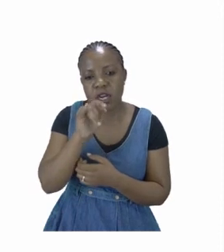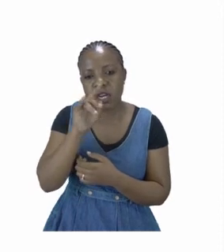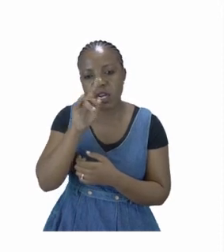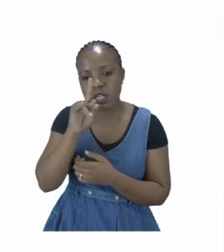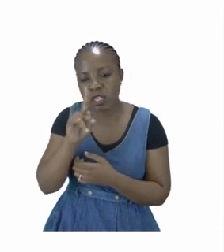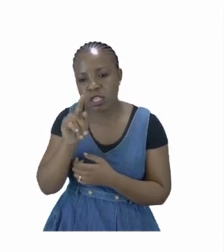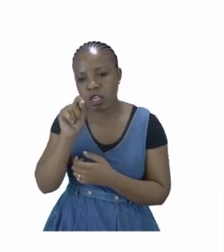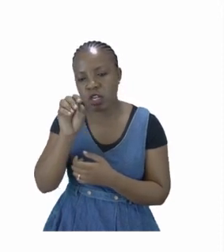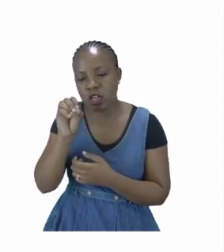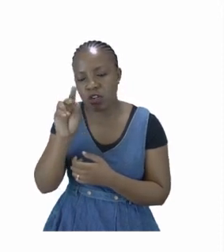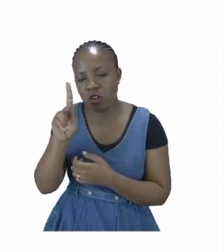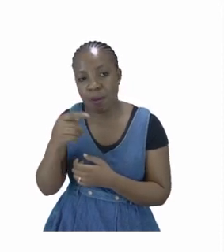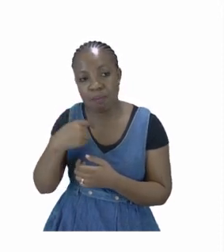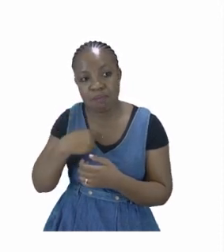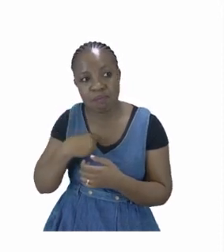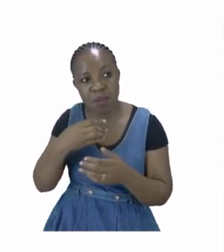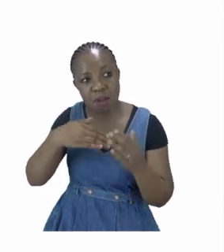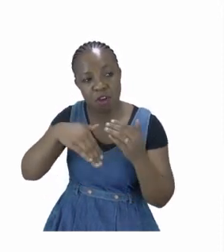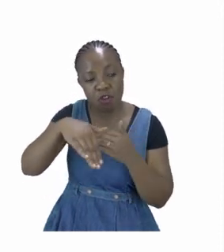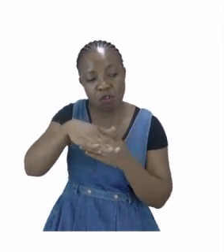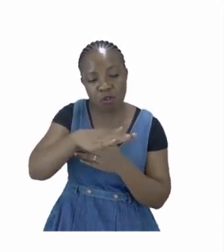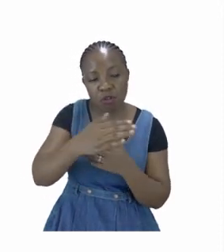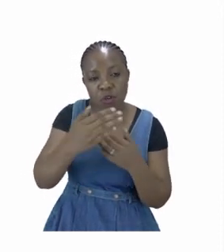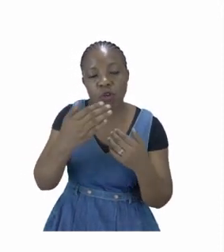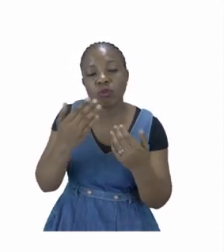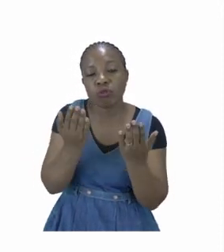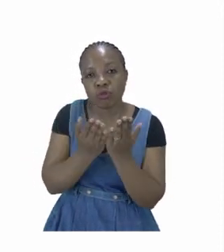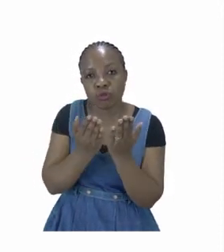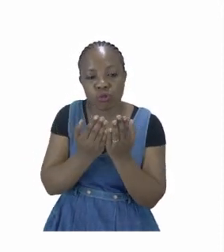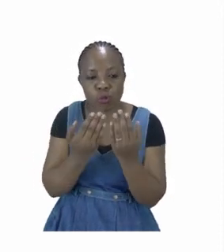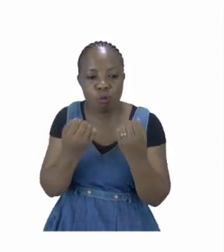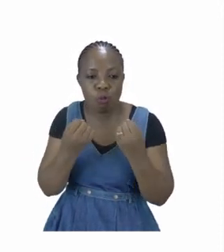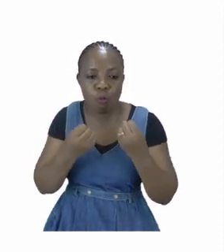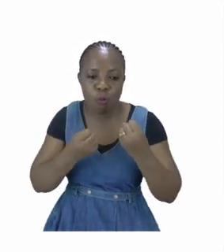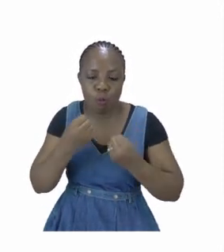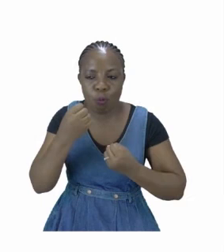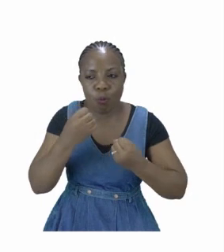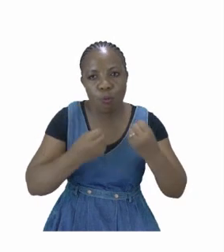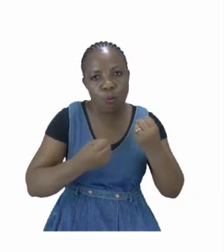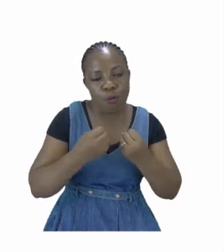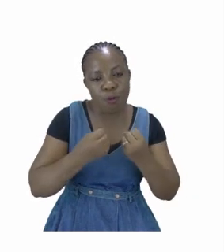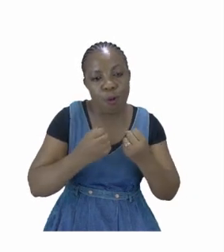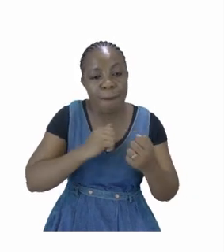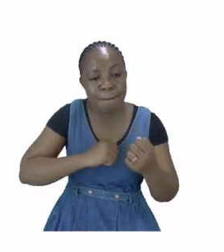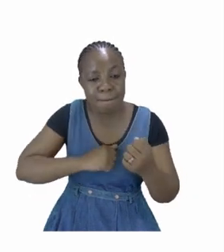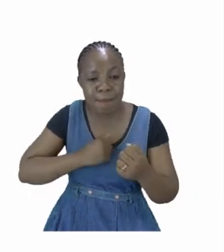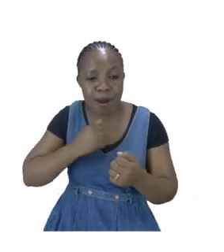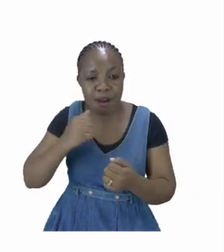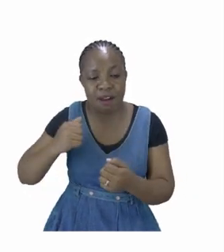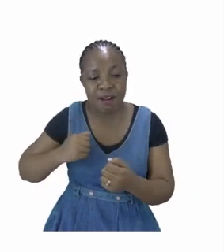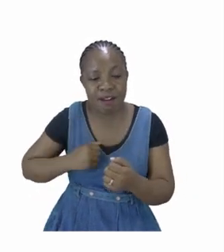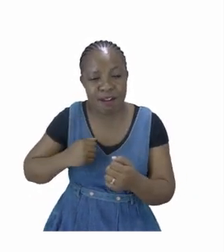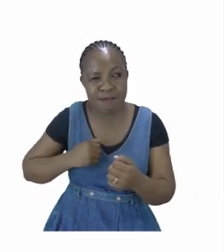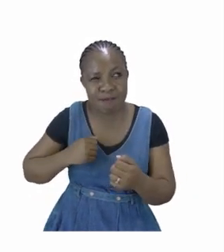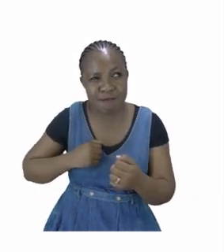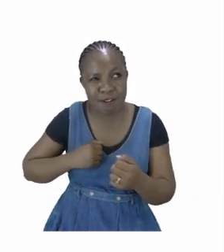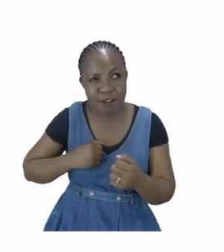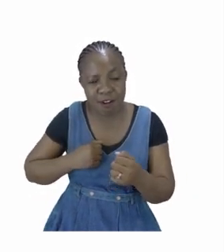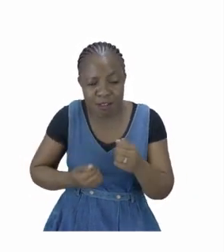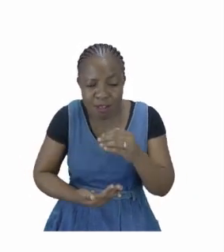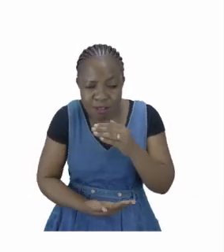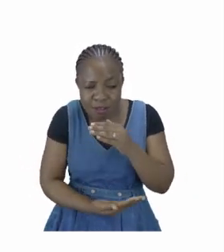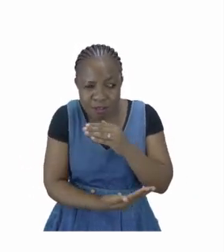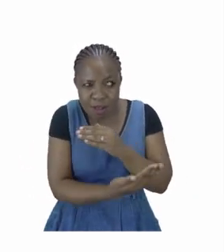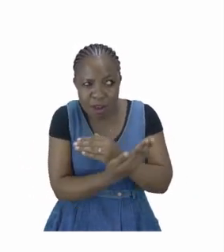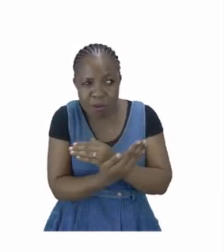car. My father takes me there in the morning and my